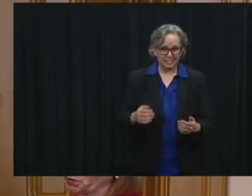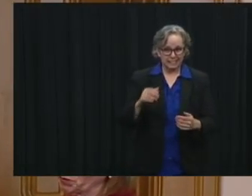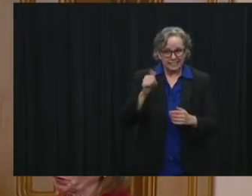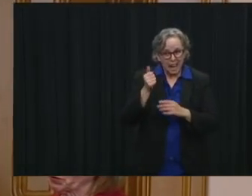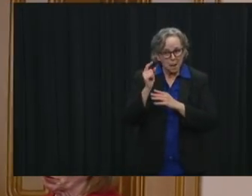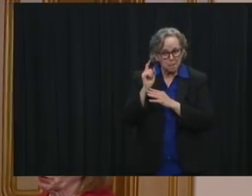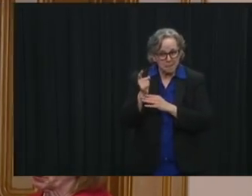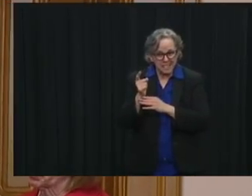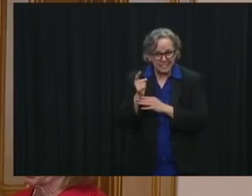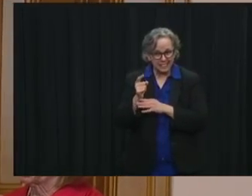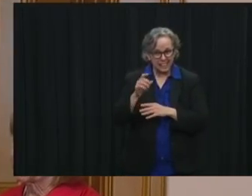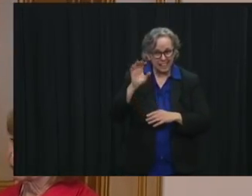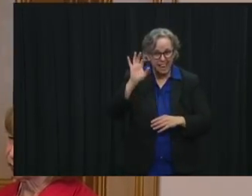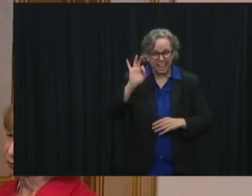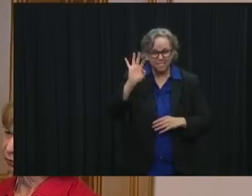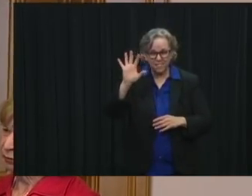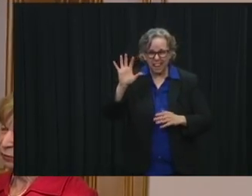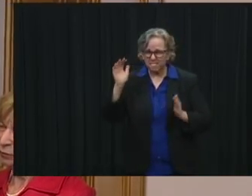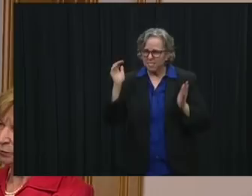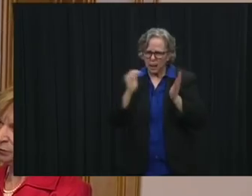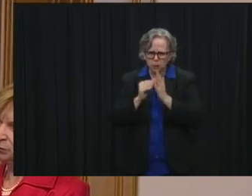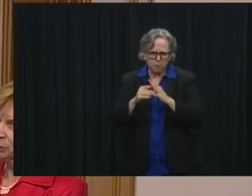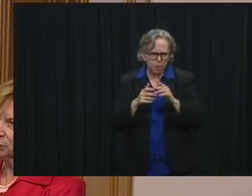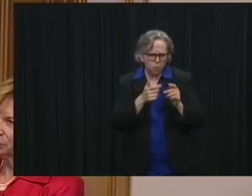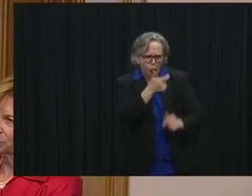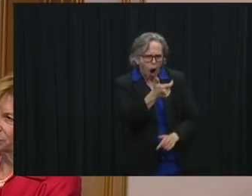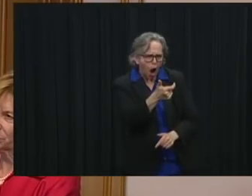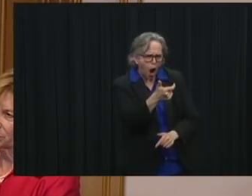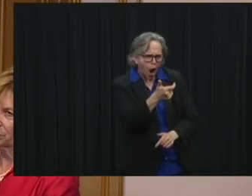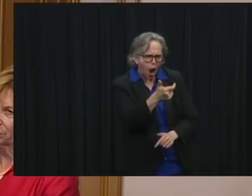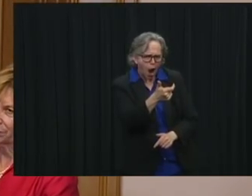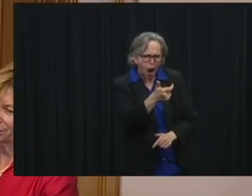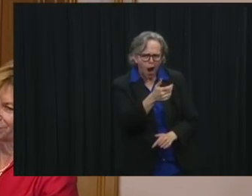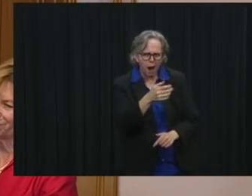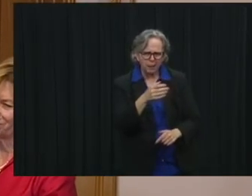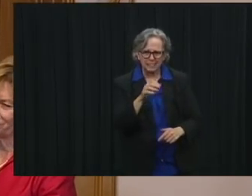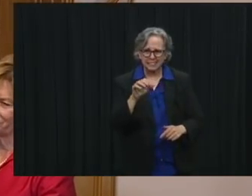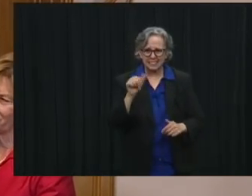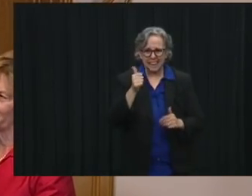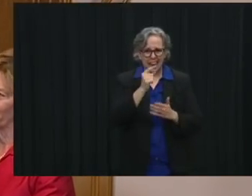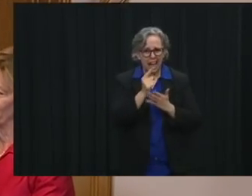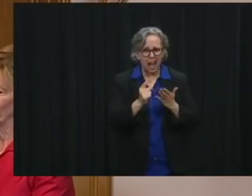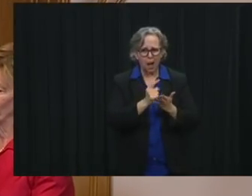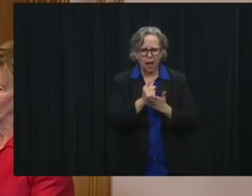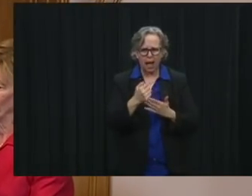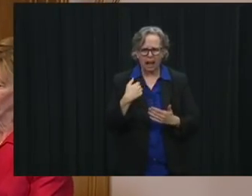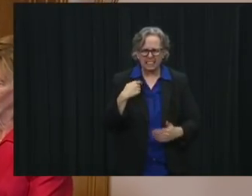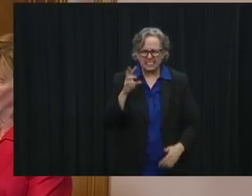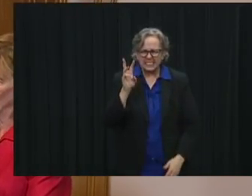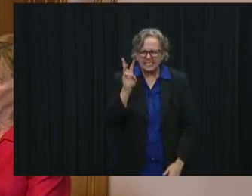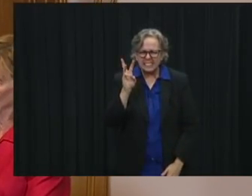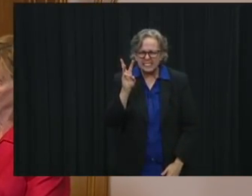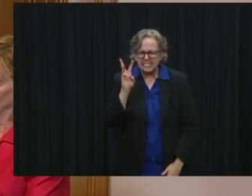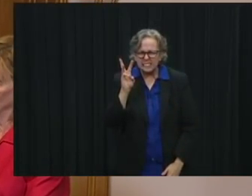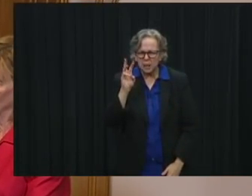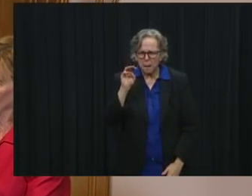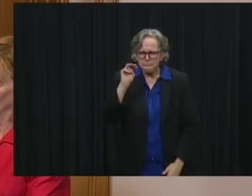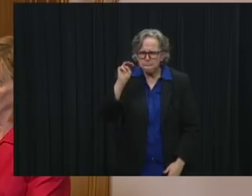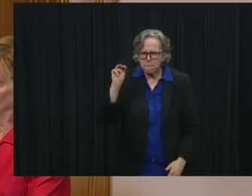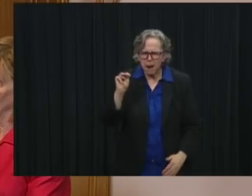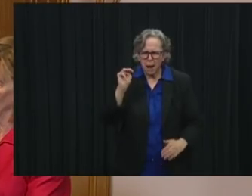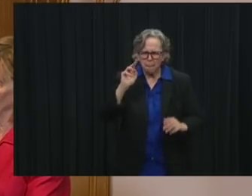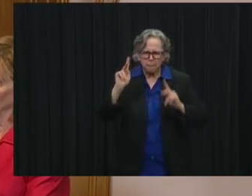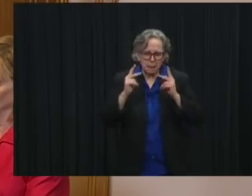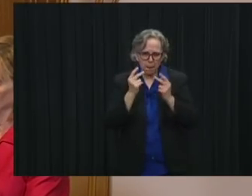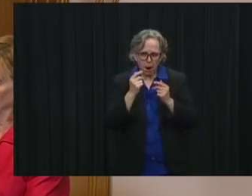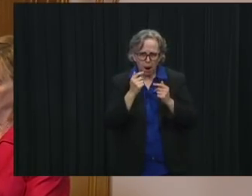In about 10 hours, it went up to 6 million views. So that's quite amazing. And